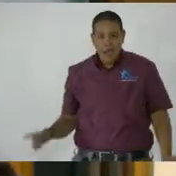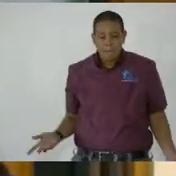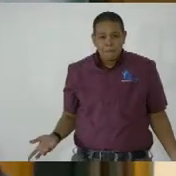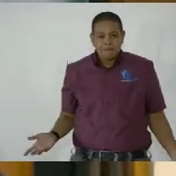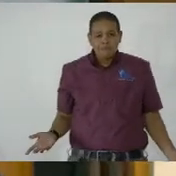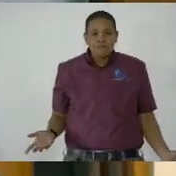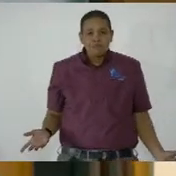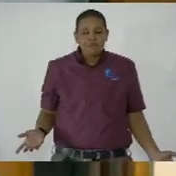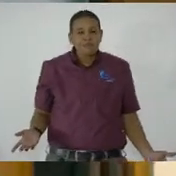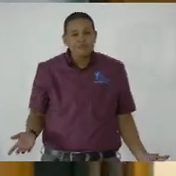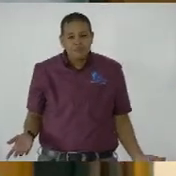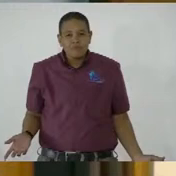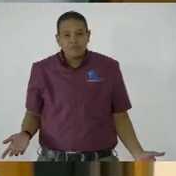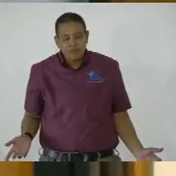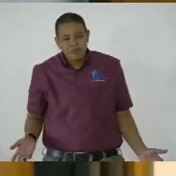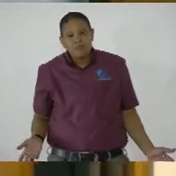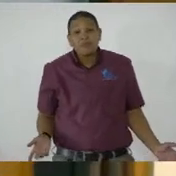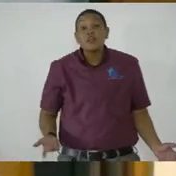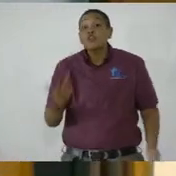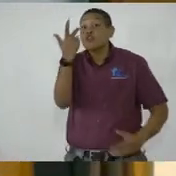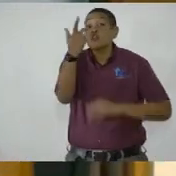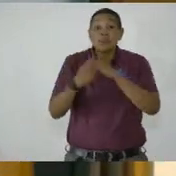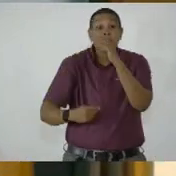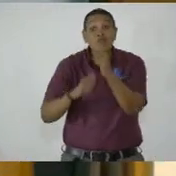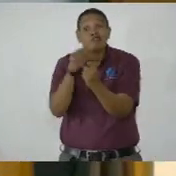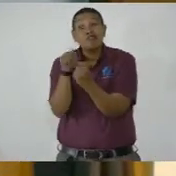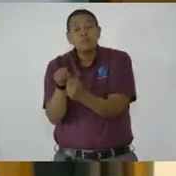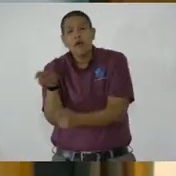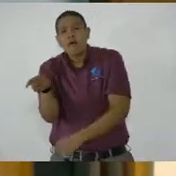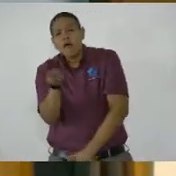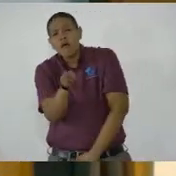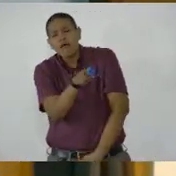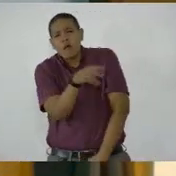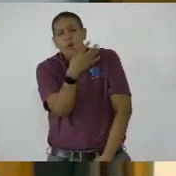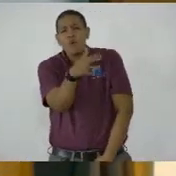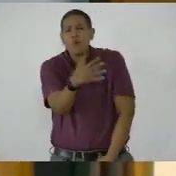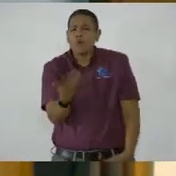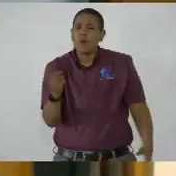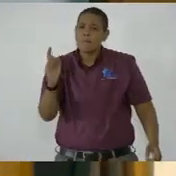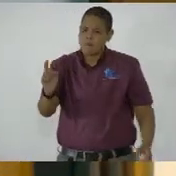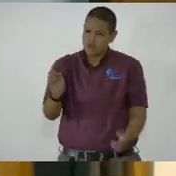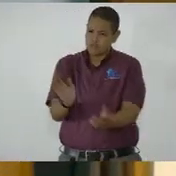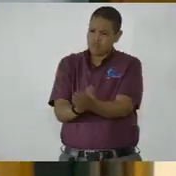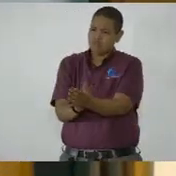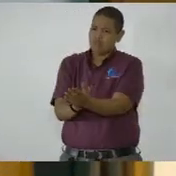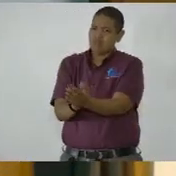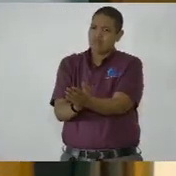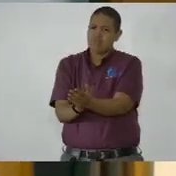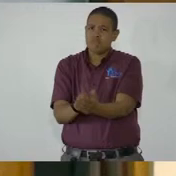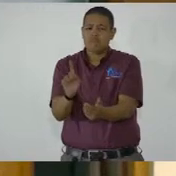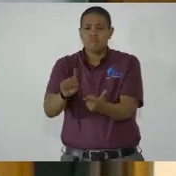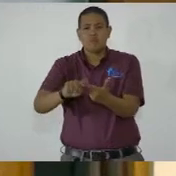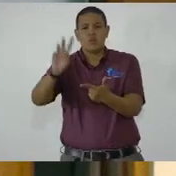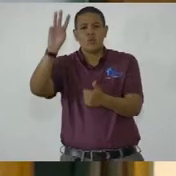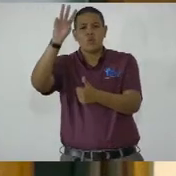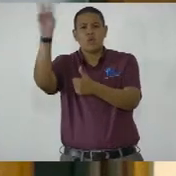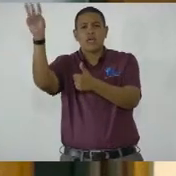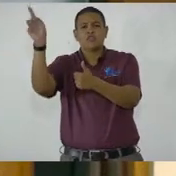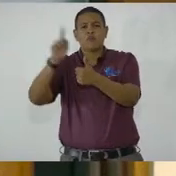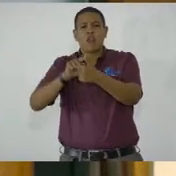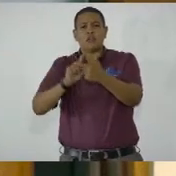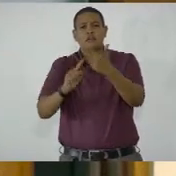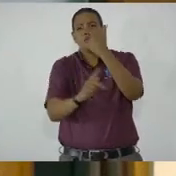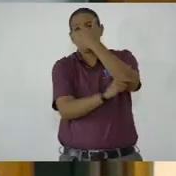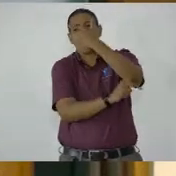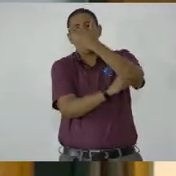The three parishes in particular, Madam Speaker, must get some commendation: Westmoreland,